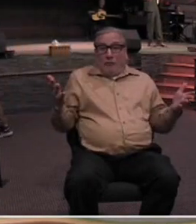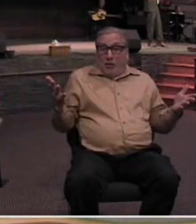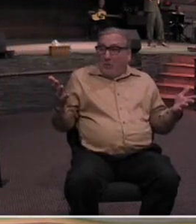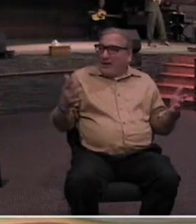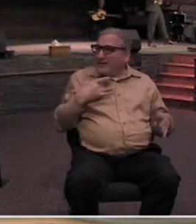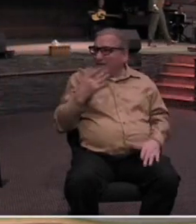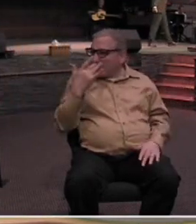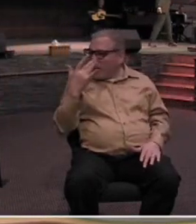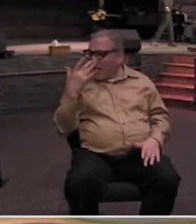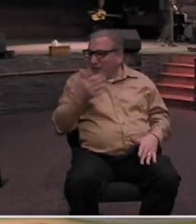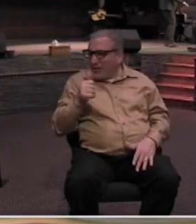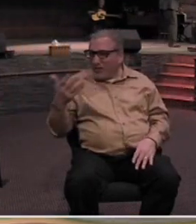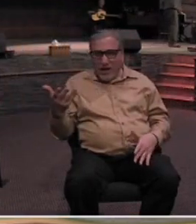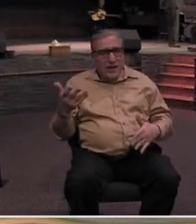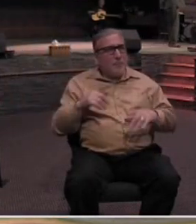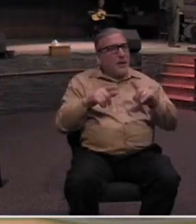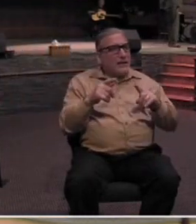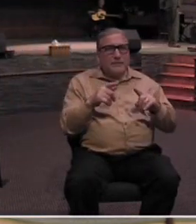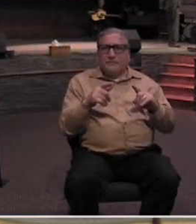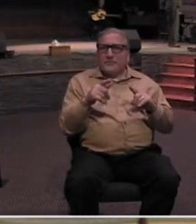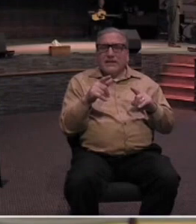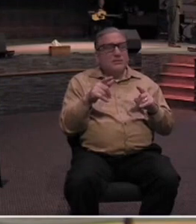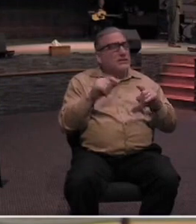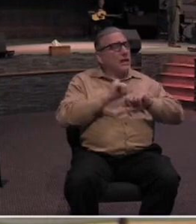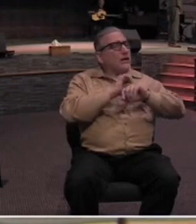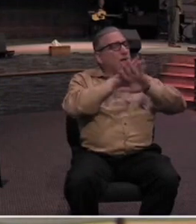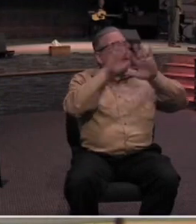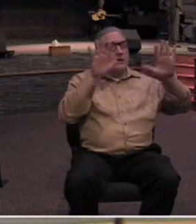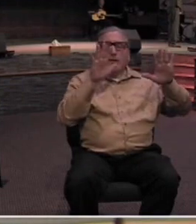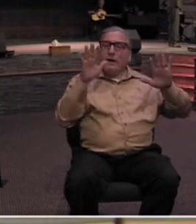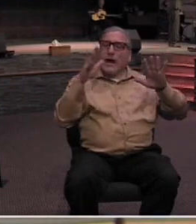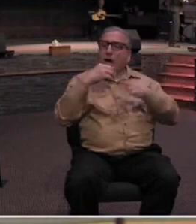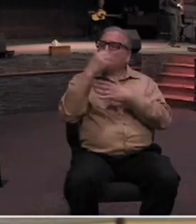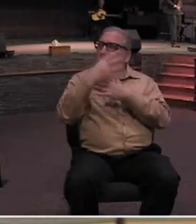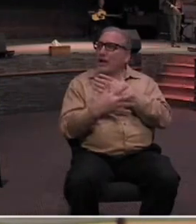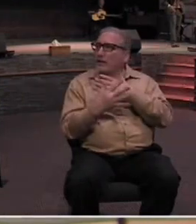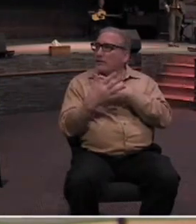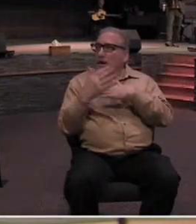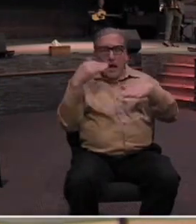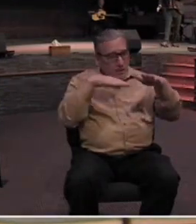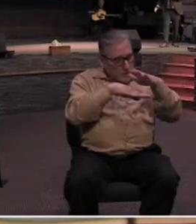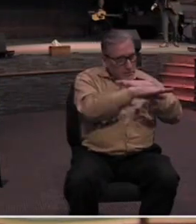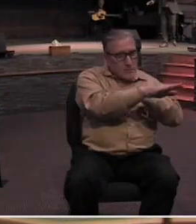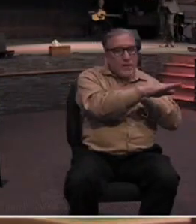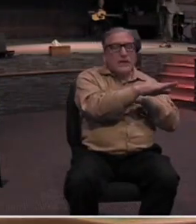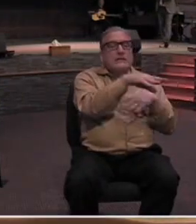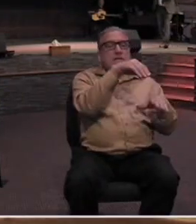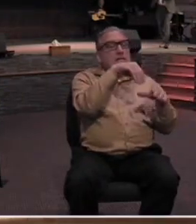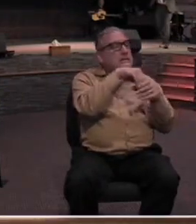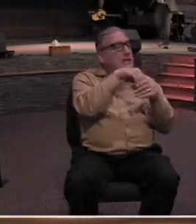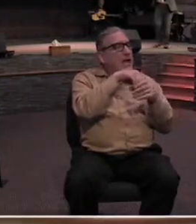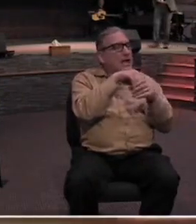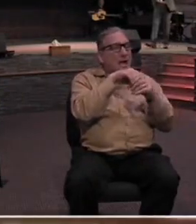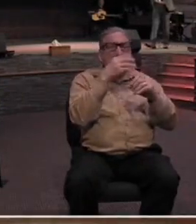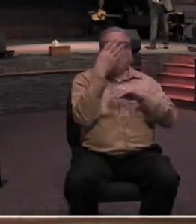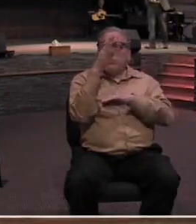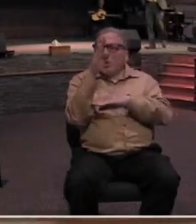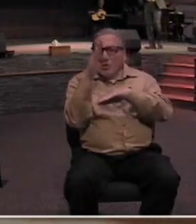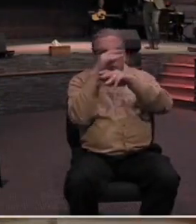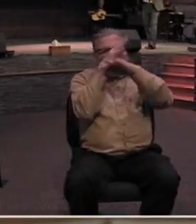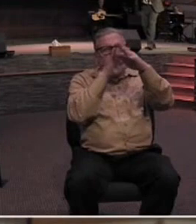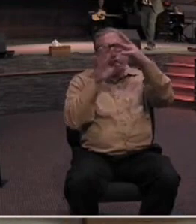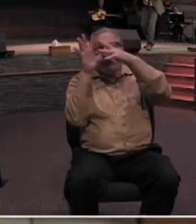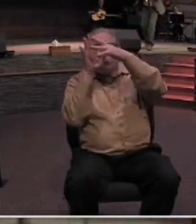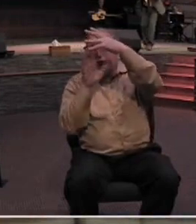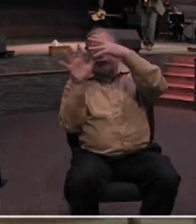smell anything. I walked outside. It was as clear as crystal. I walked back on the inside, and there was that blue haze,